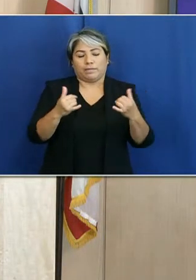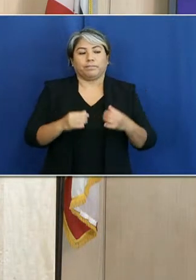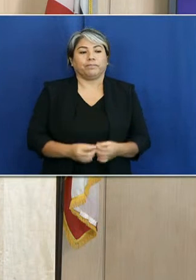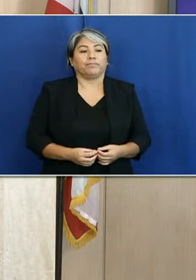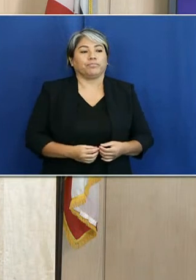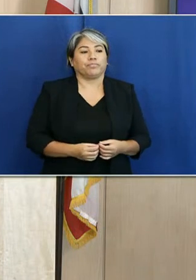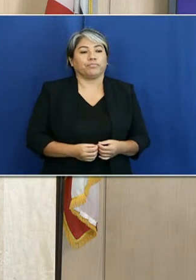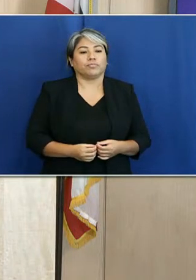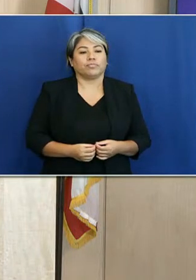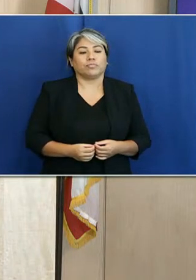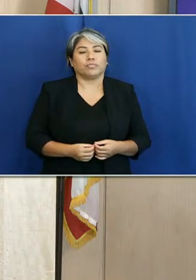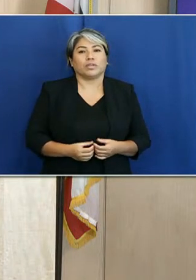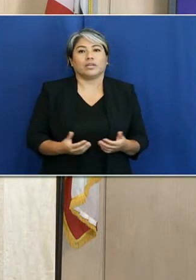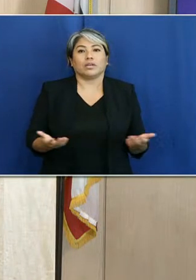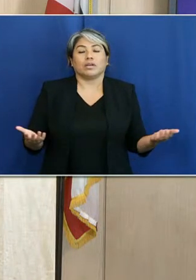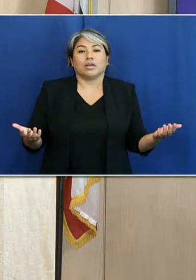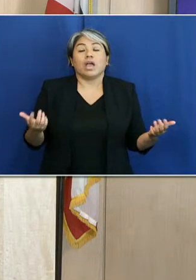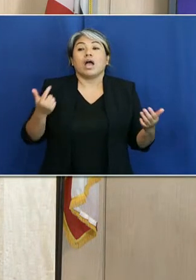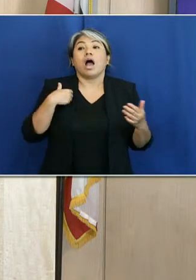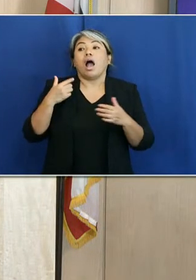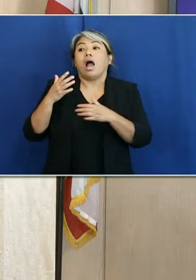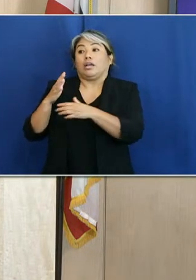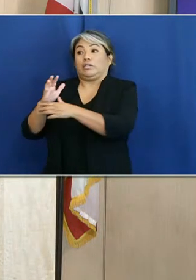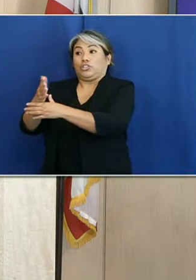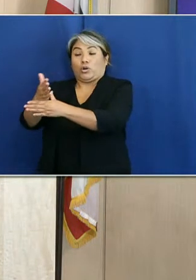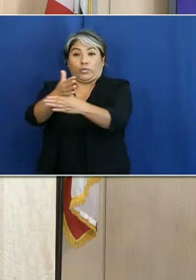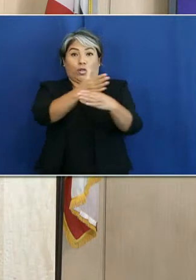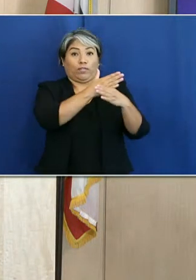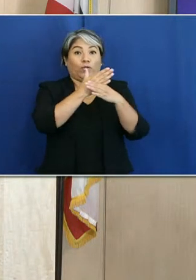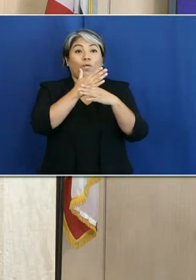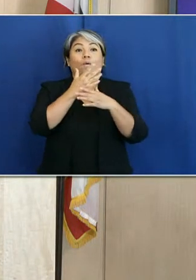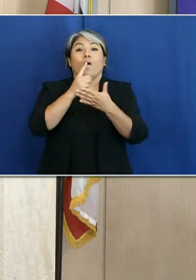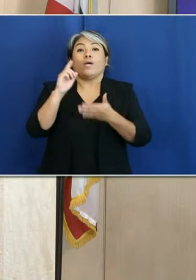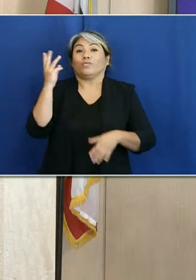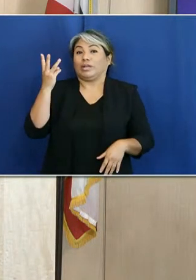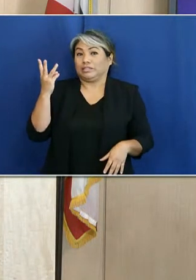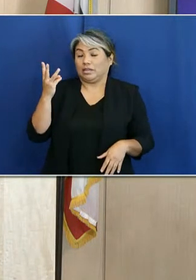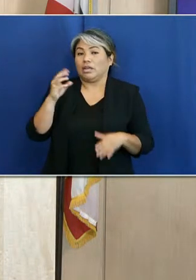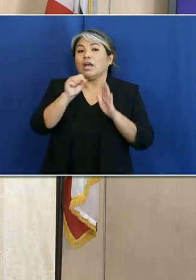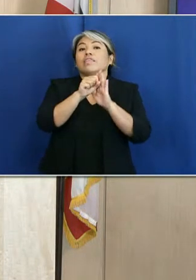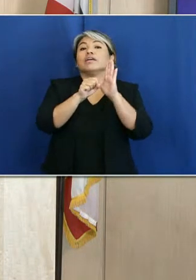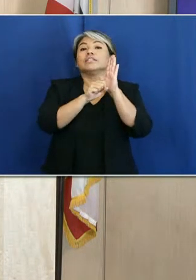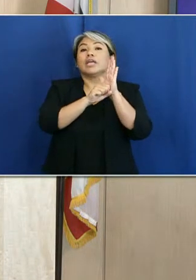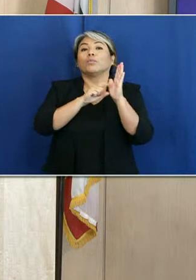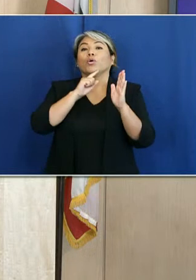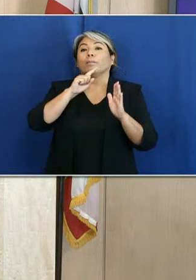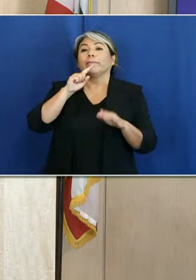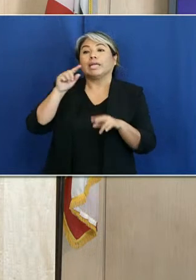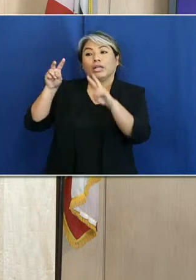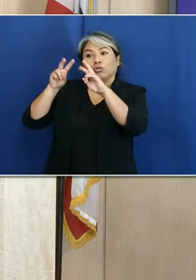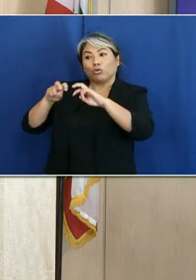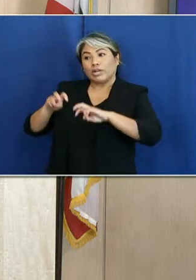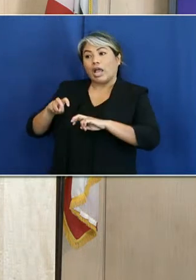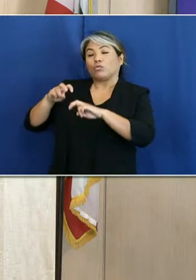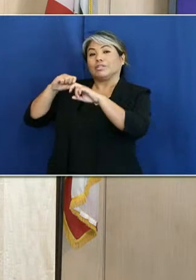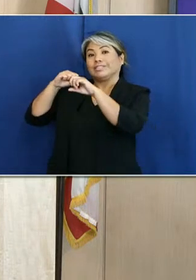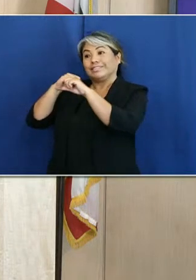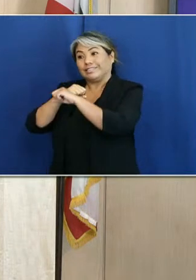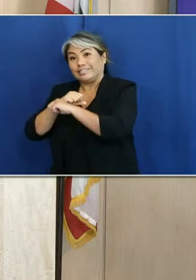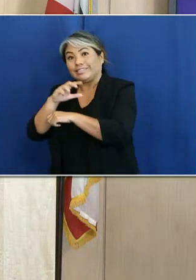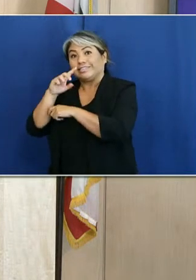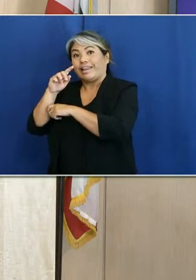that I shared with all of you on Wednesday that the state would be looking at their data and going